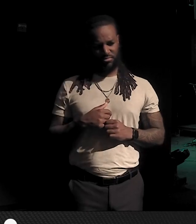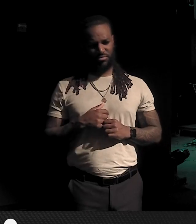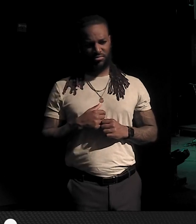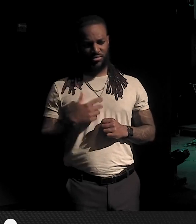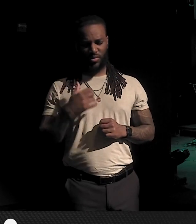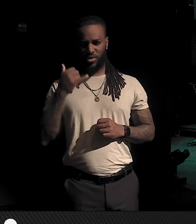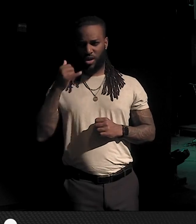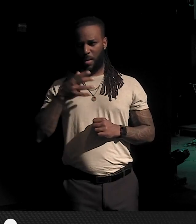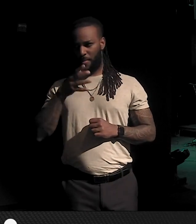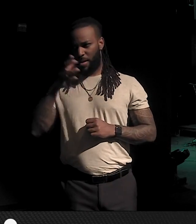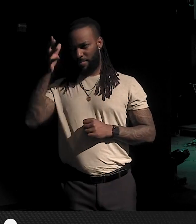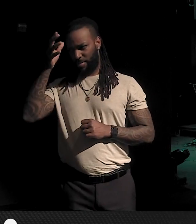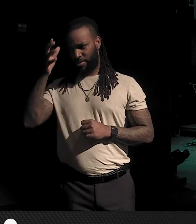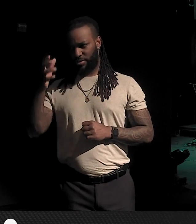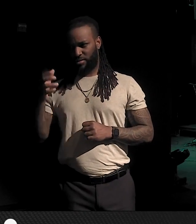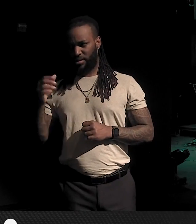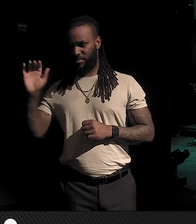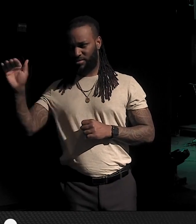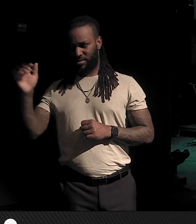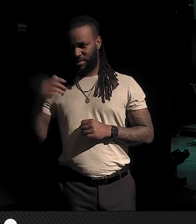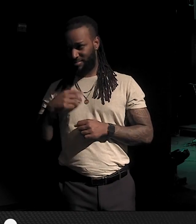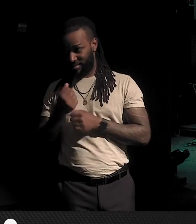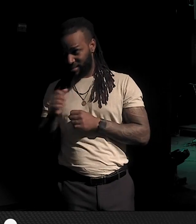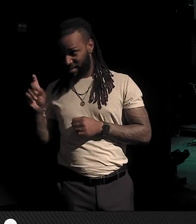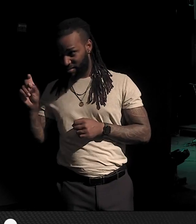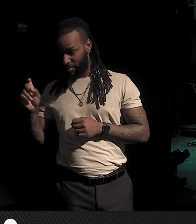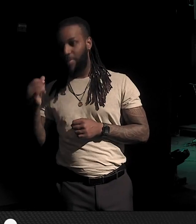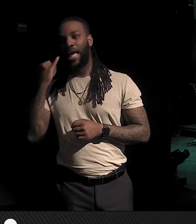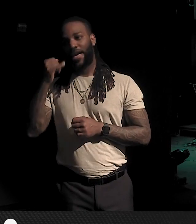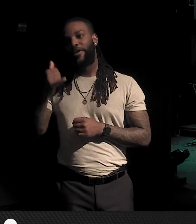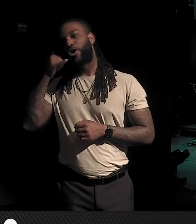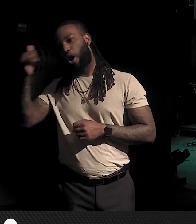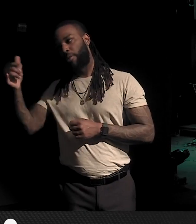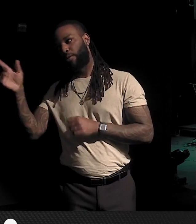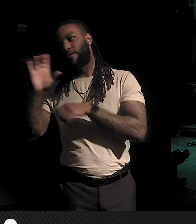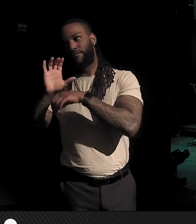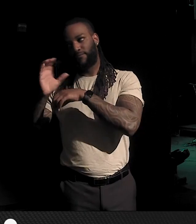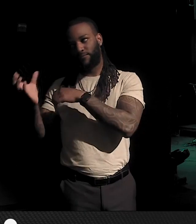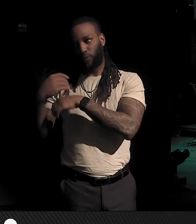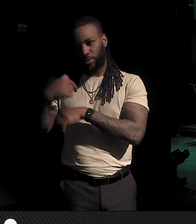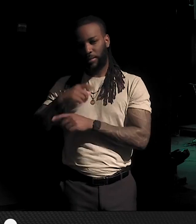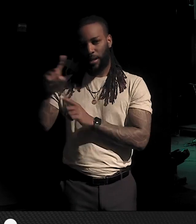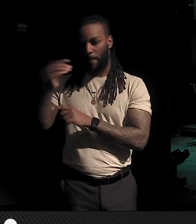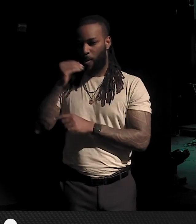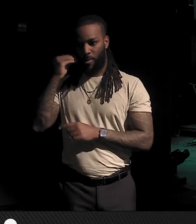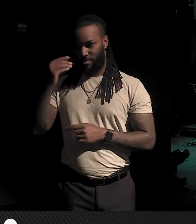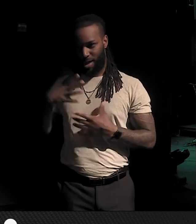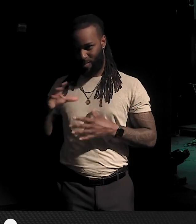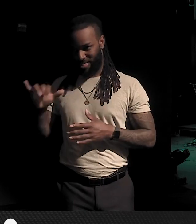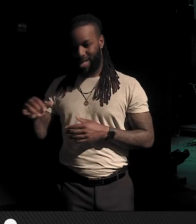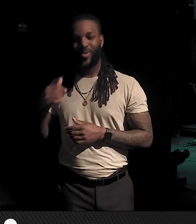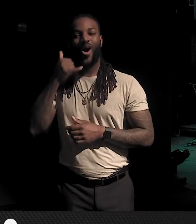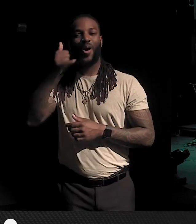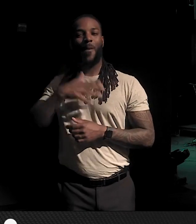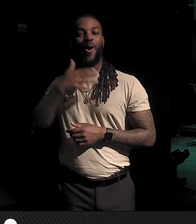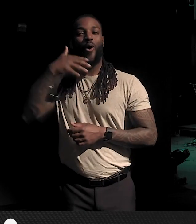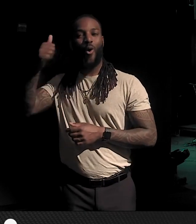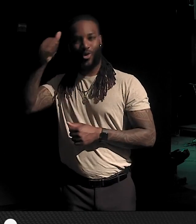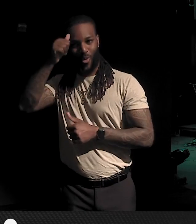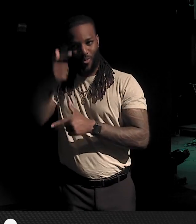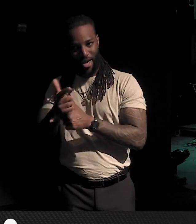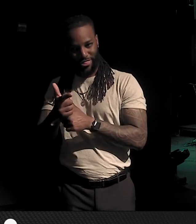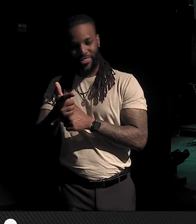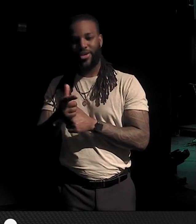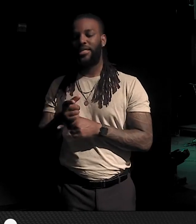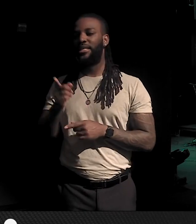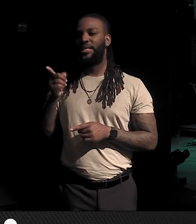parents and be like, hey, what do you think about this? Am I saved? But I thought, if I call them, then they're going to make me come home, and I definitely did not want that to happen. So I called my older brother, who